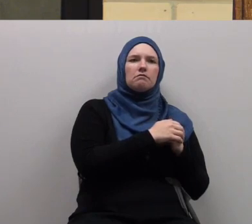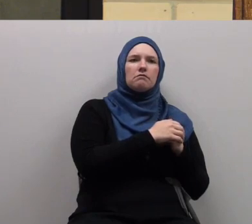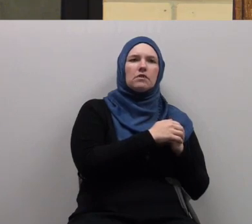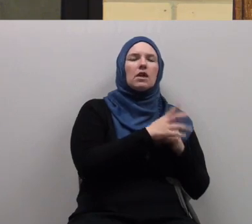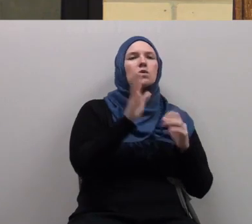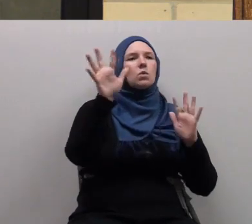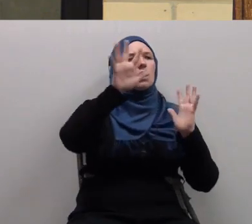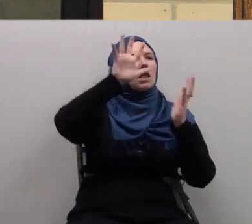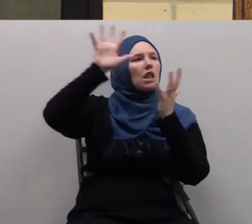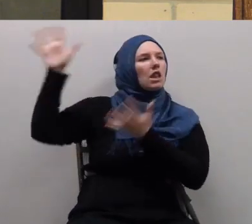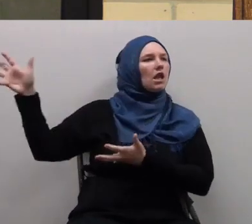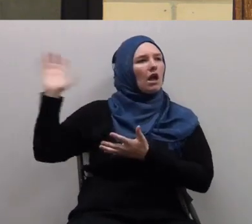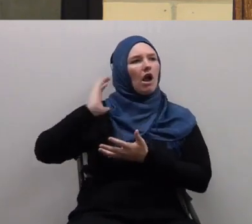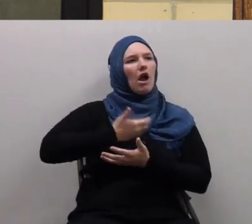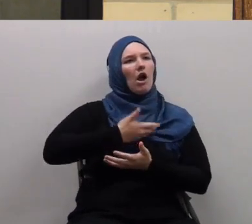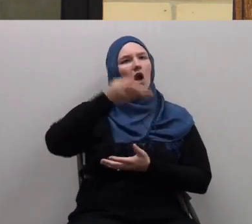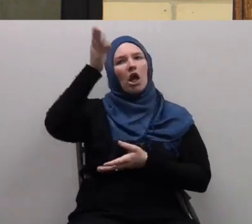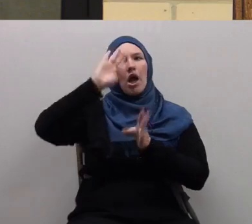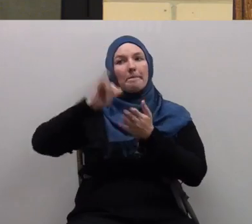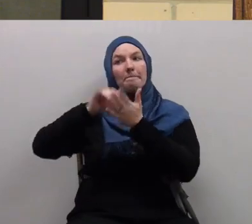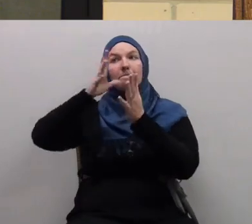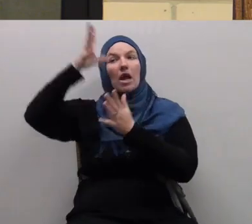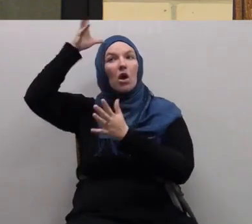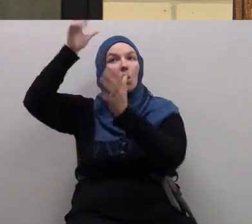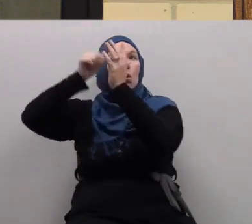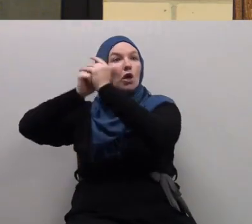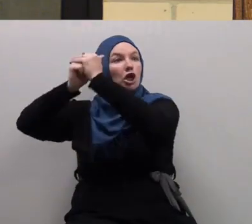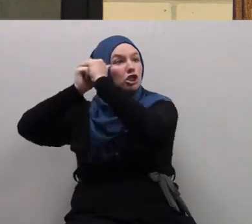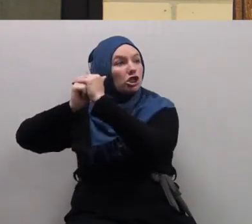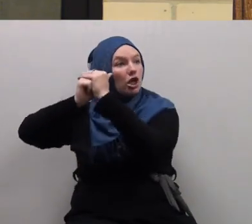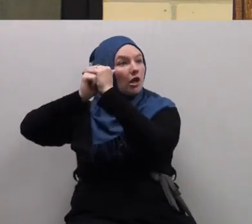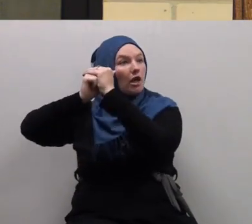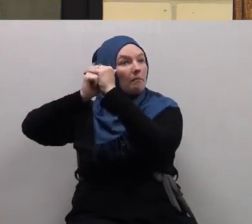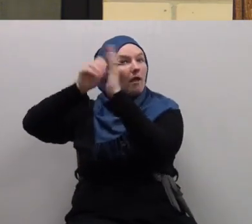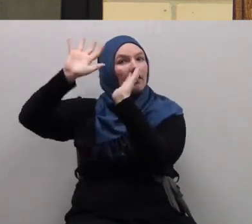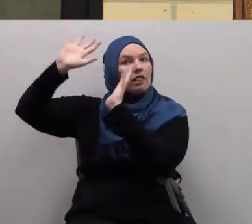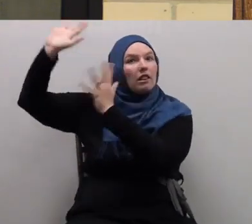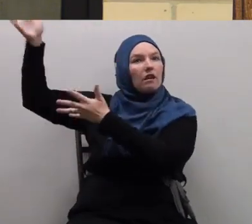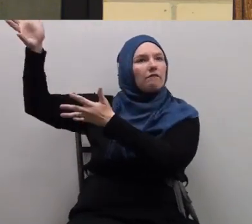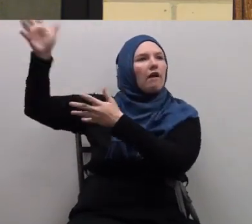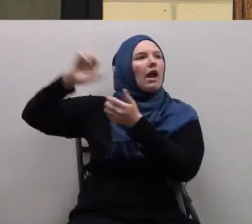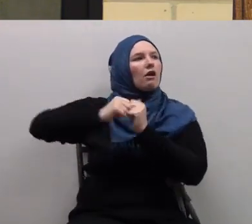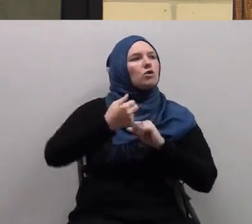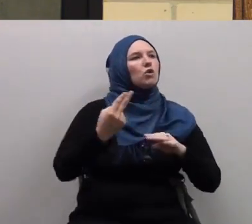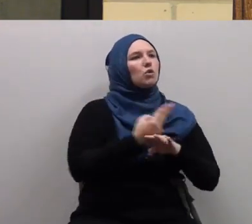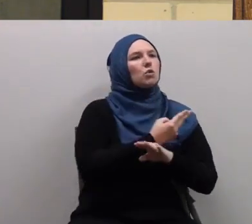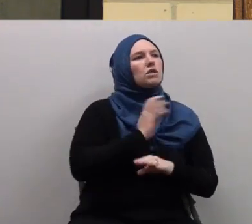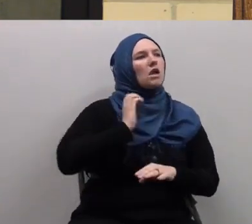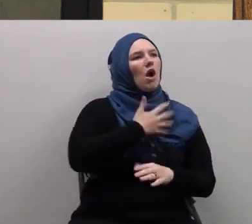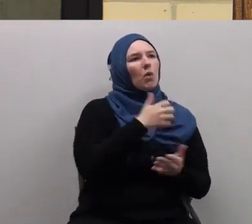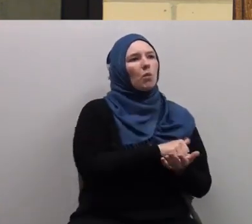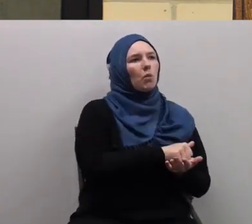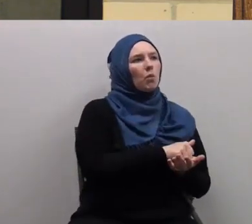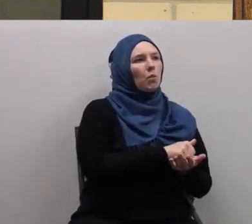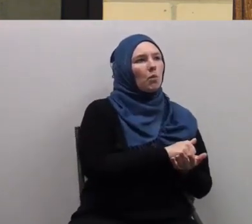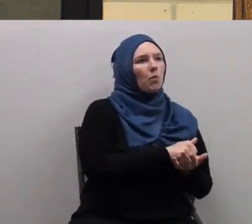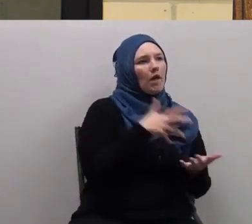parents? Or does it tell you how we should use our wealth,